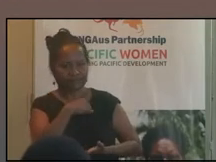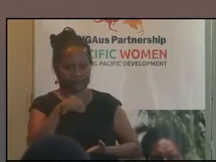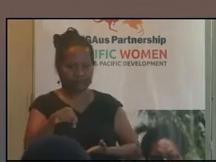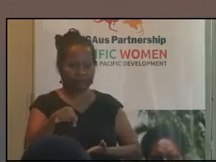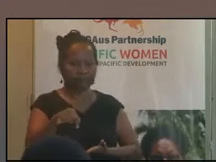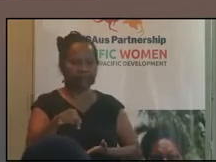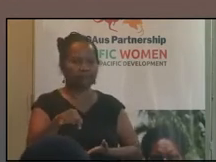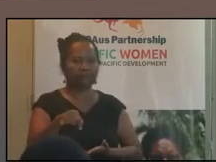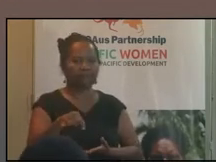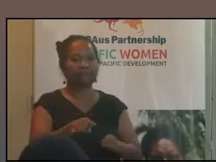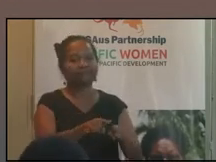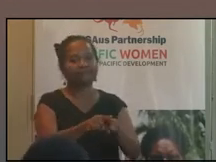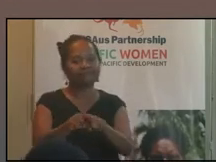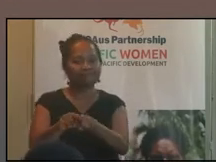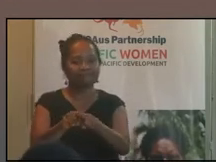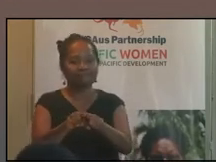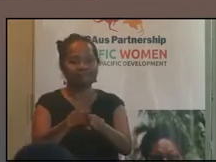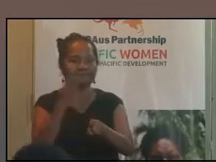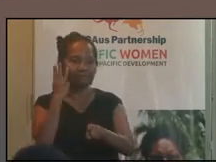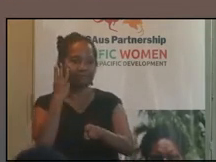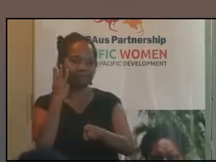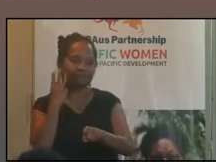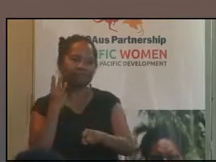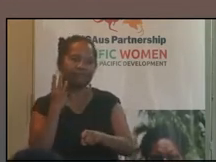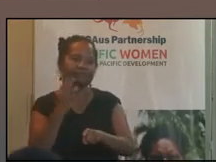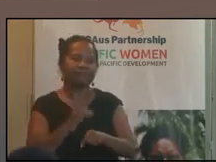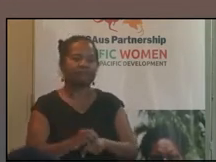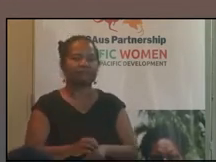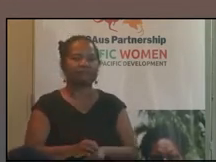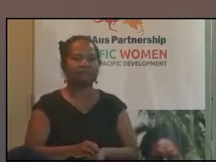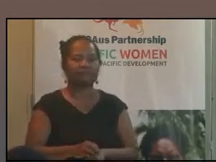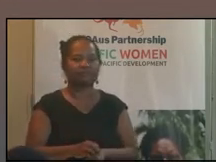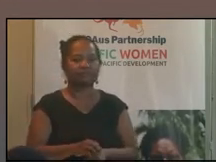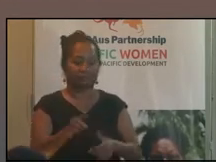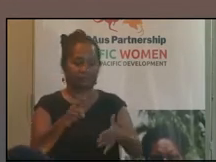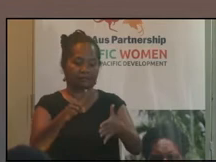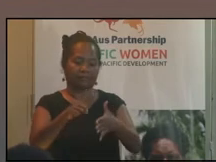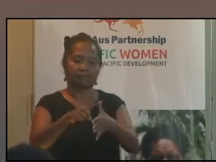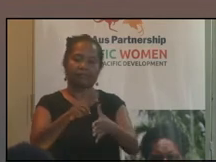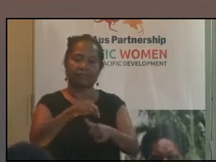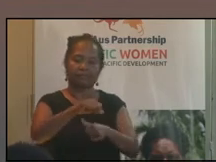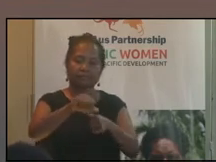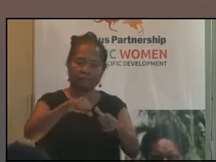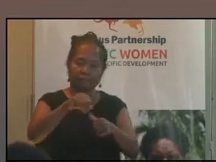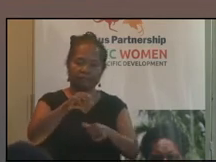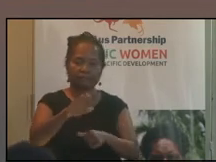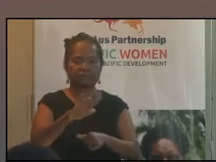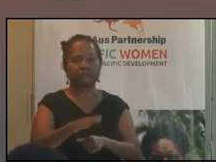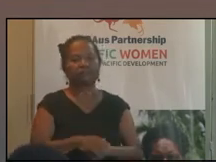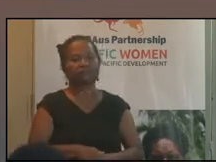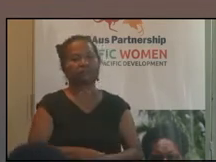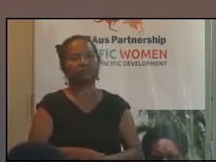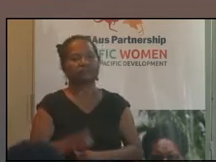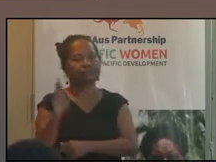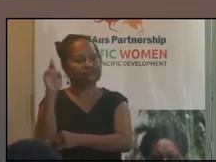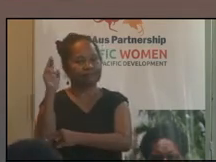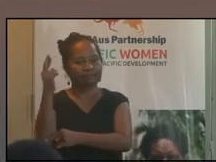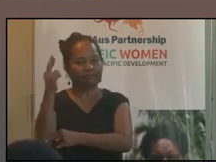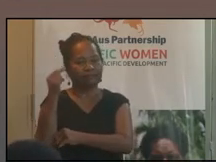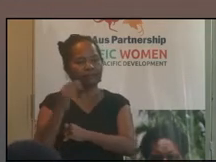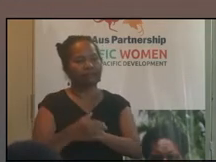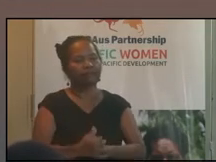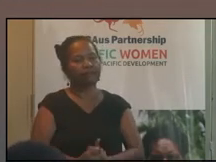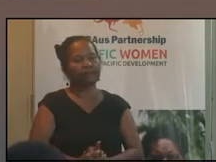measure that means that women are compulsorily represented in the Assembly and in your Indigenous group representation.